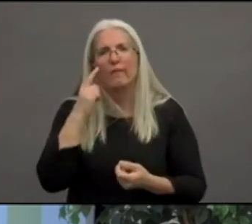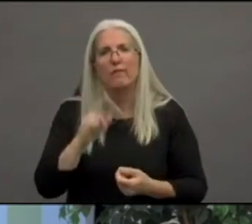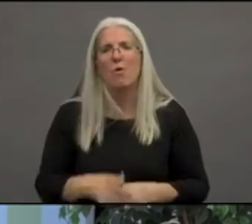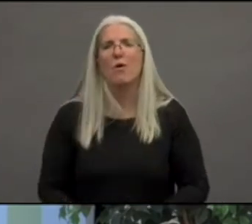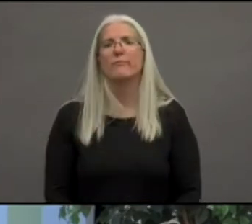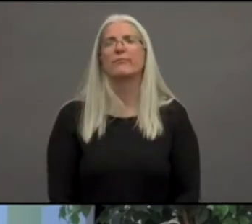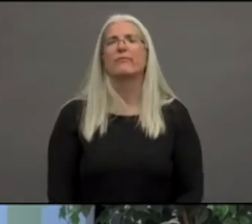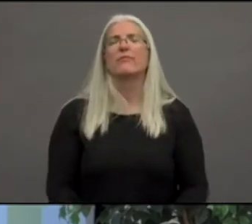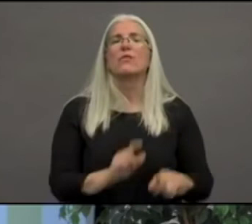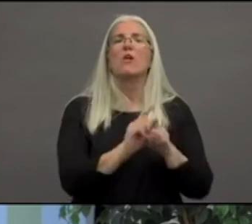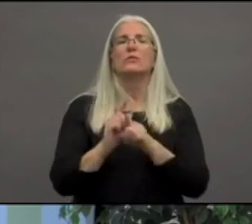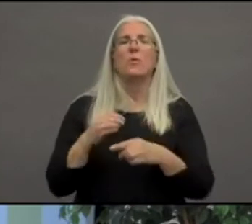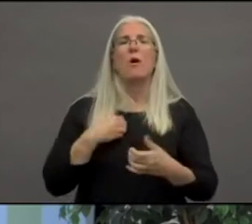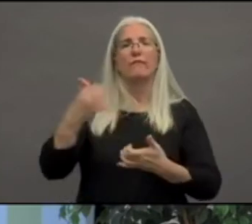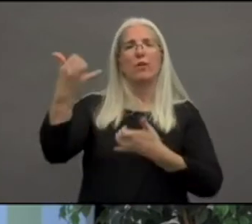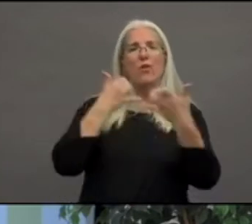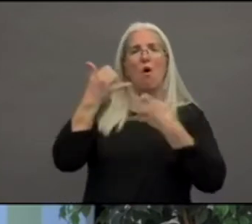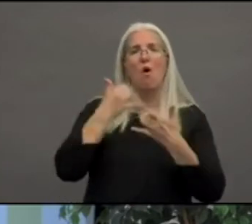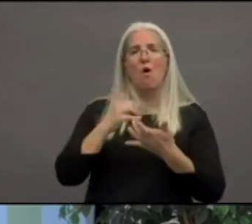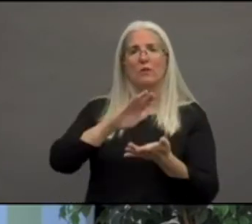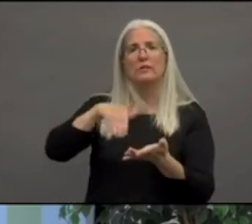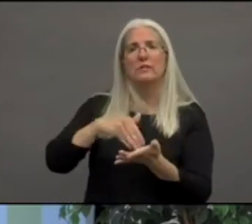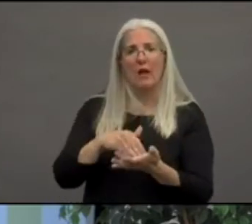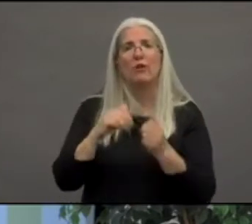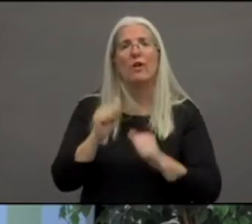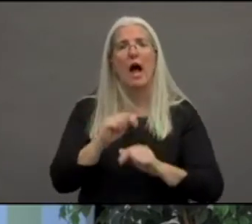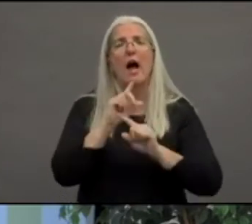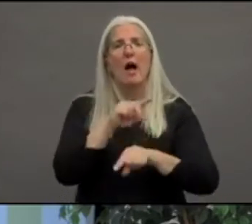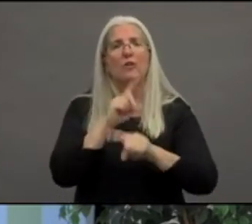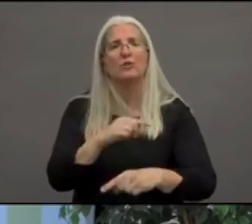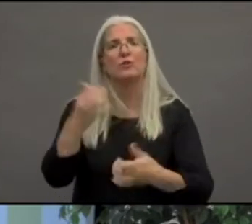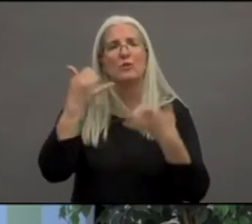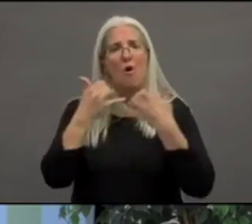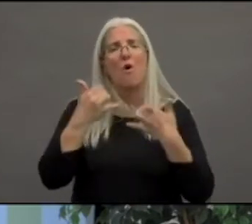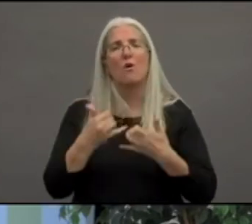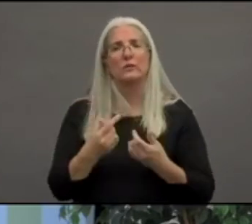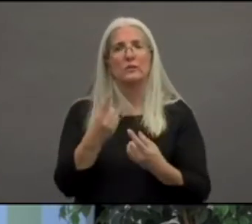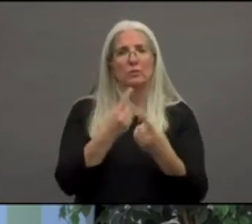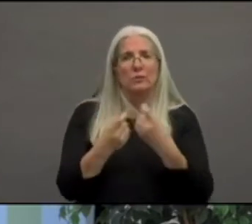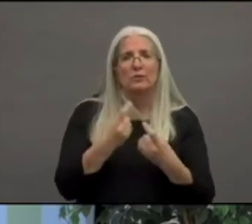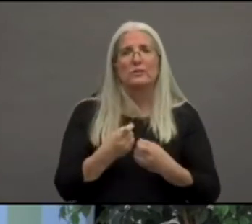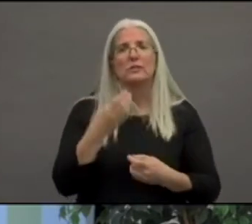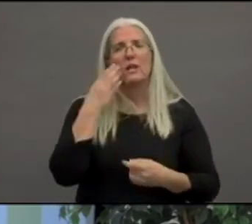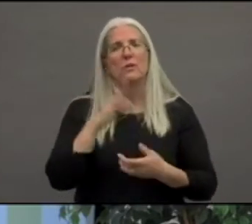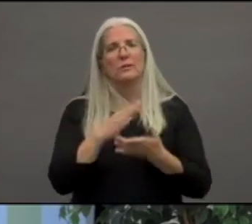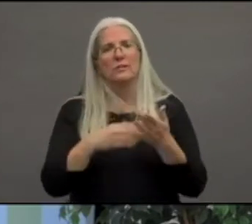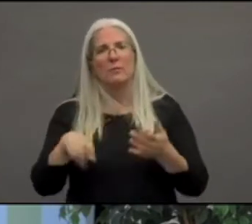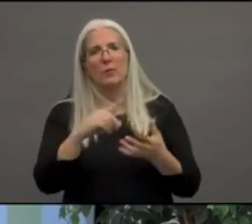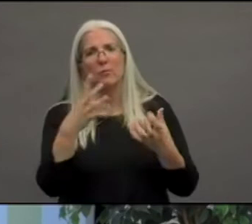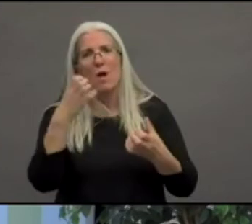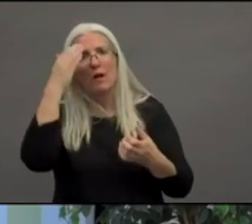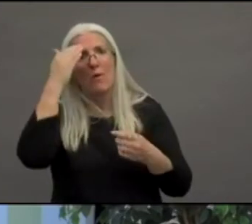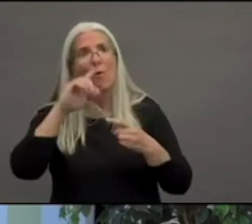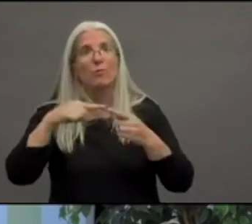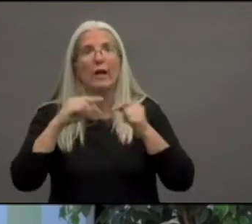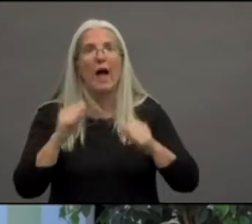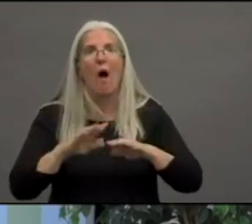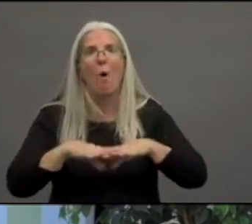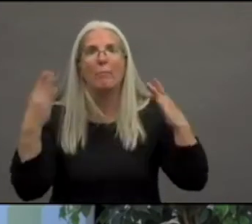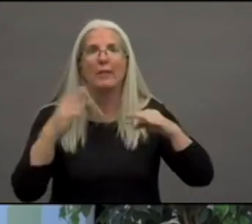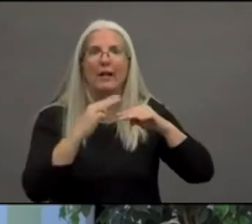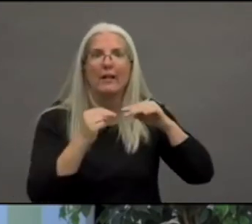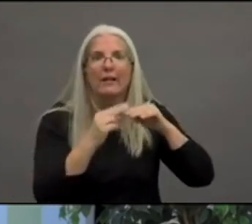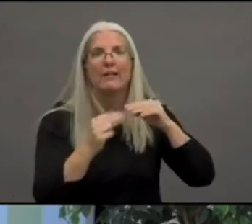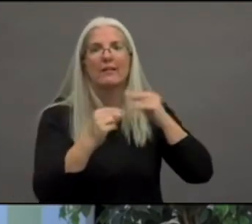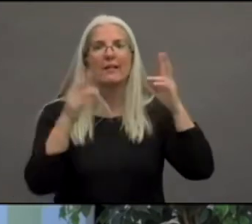of your questions. Now, I know some of you want to get the breaking news on when the salon is going to open. They don't have that information. The information they are relaying